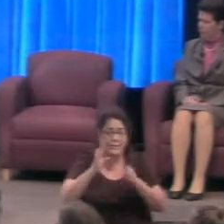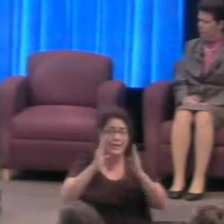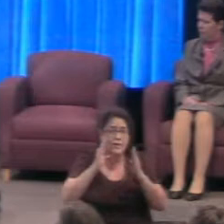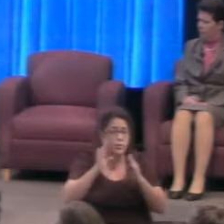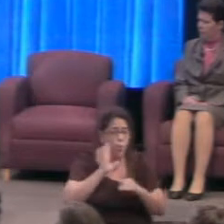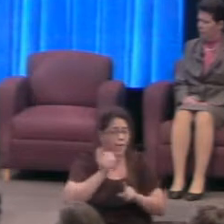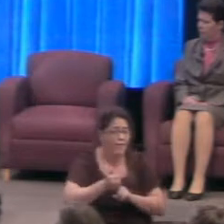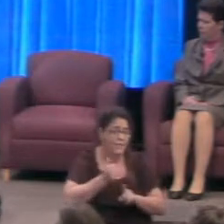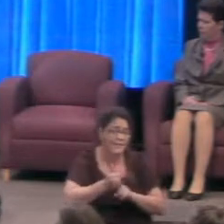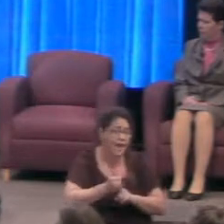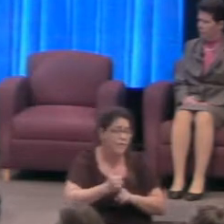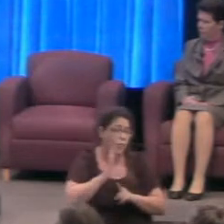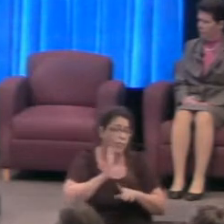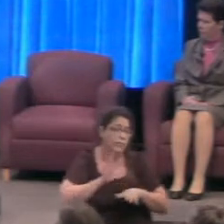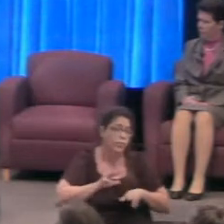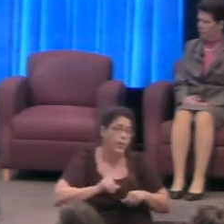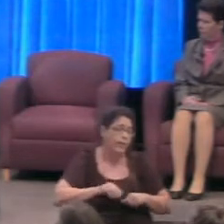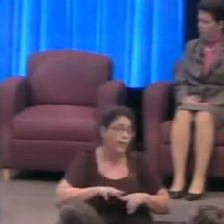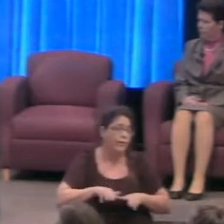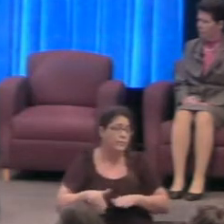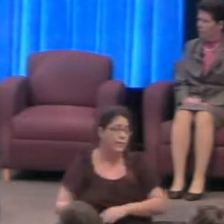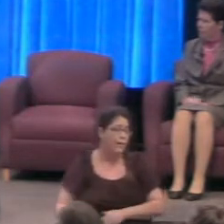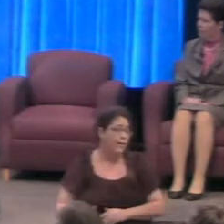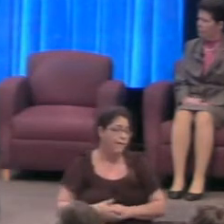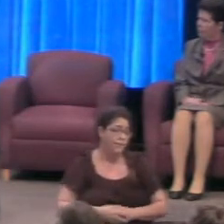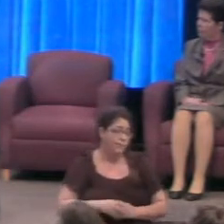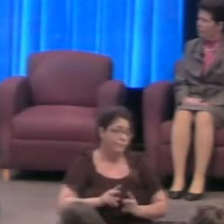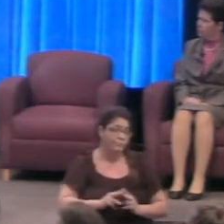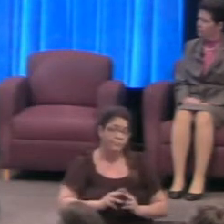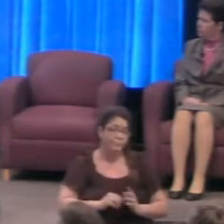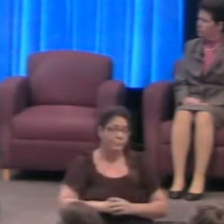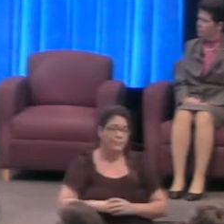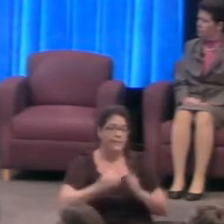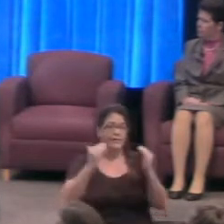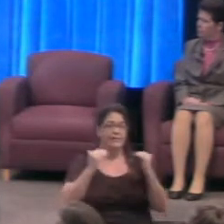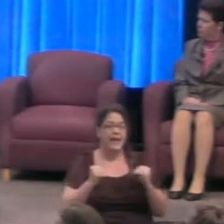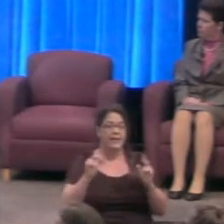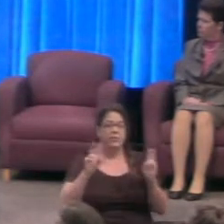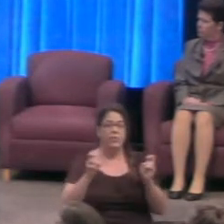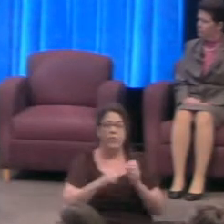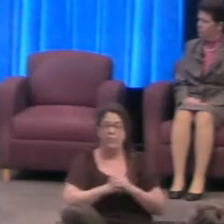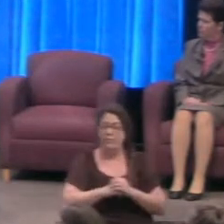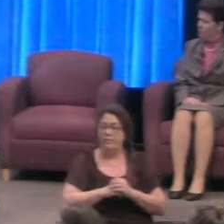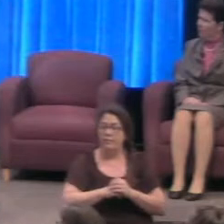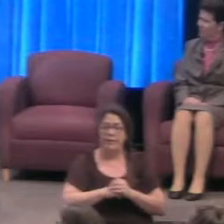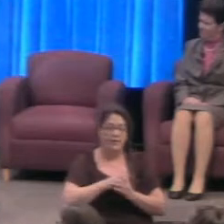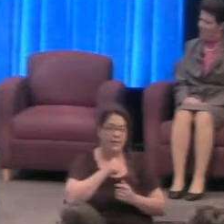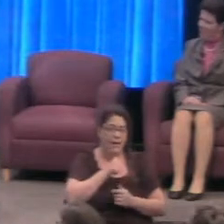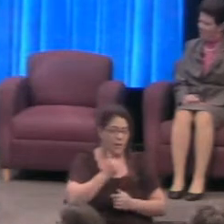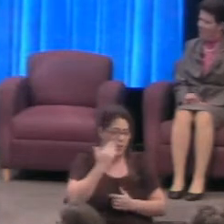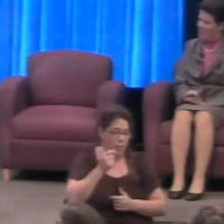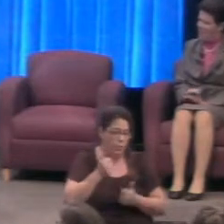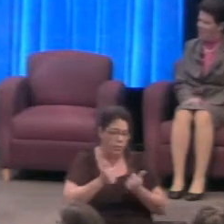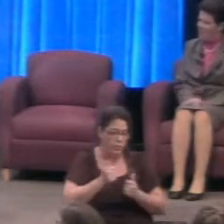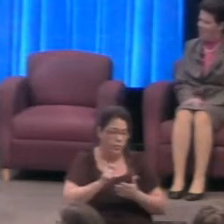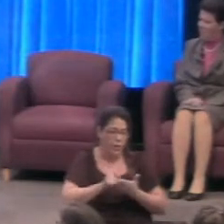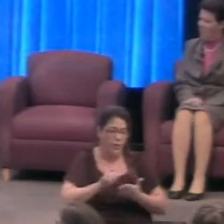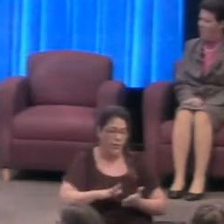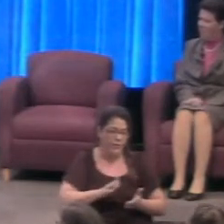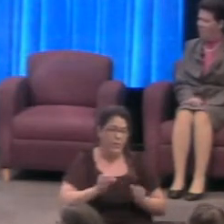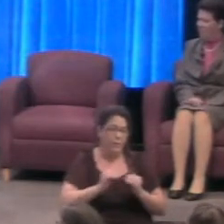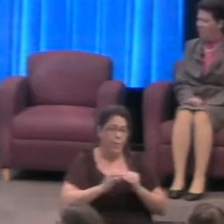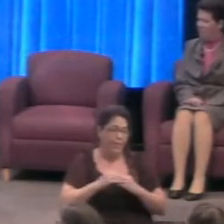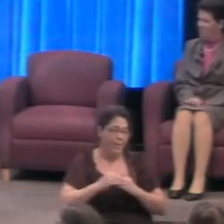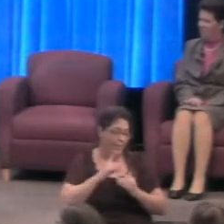it. The second caption, unknown author. So I took more liberty in this one.